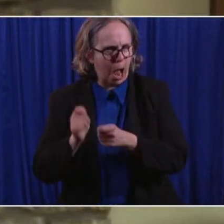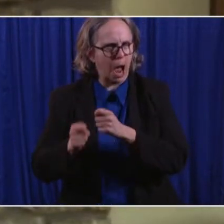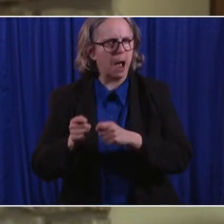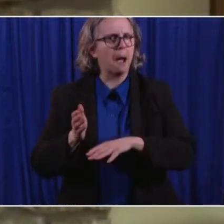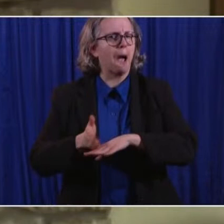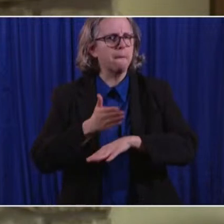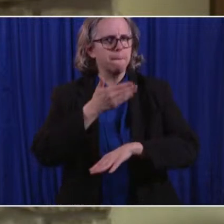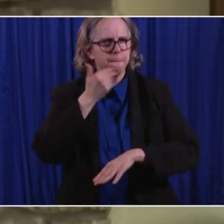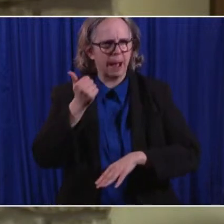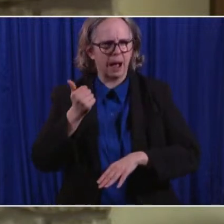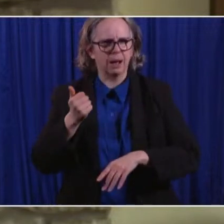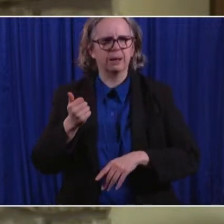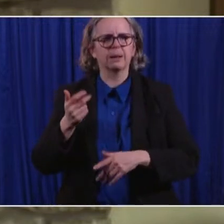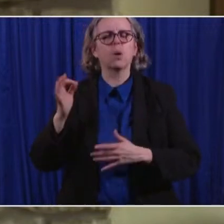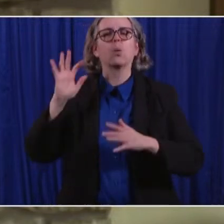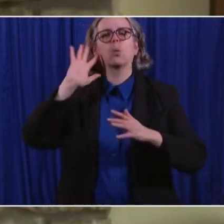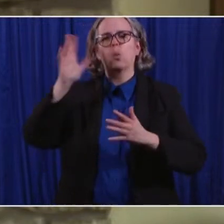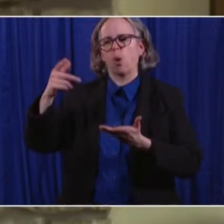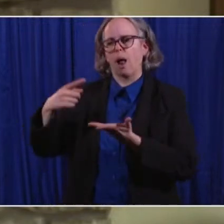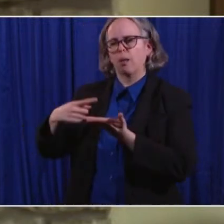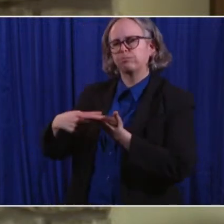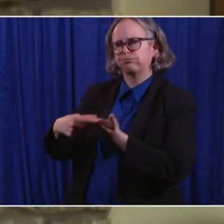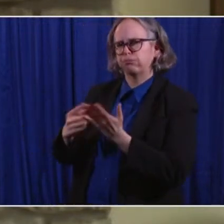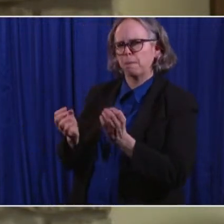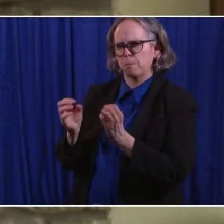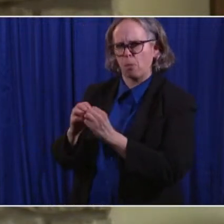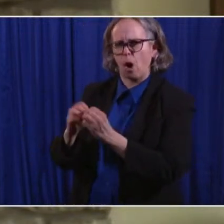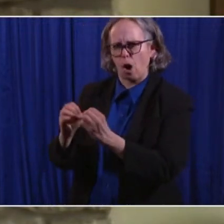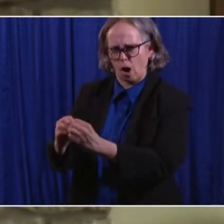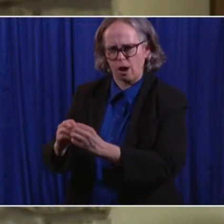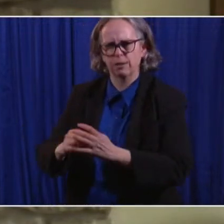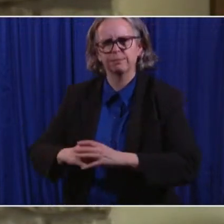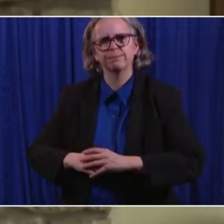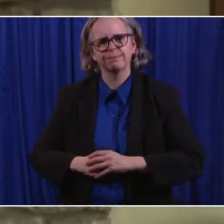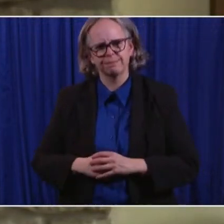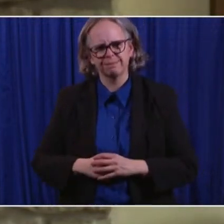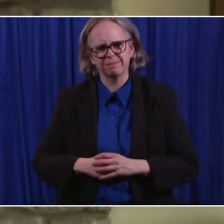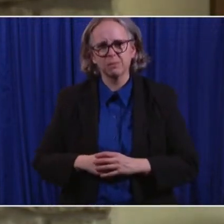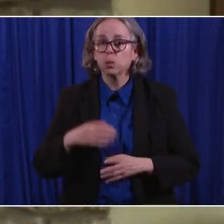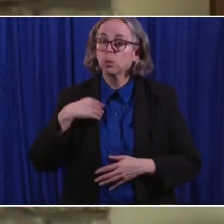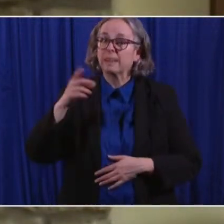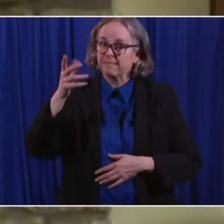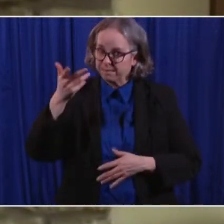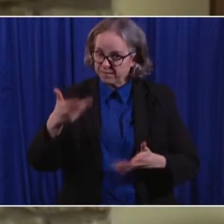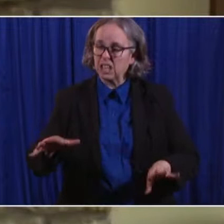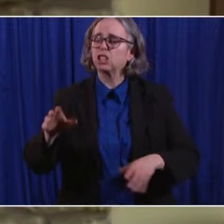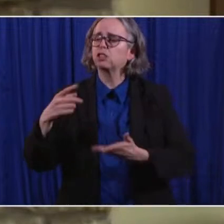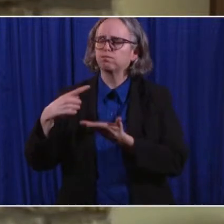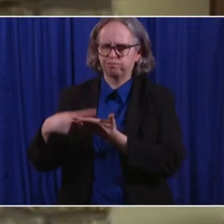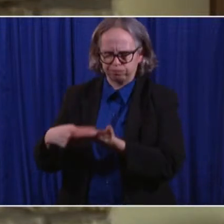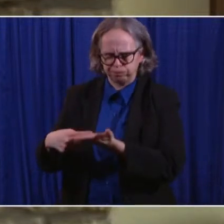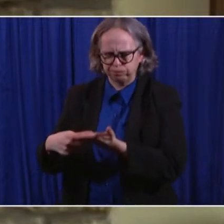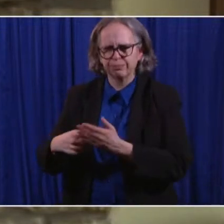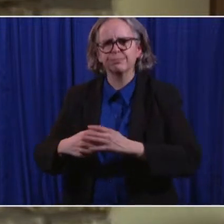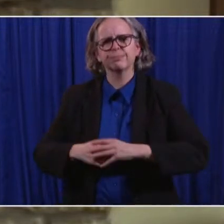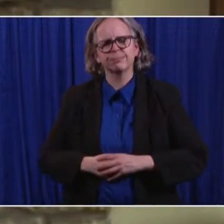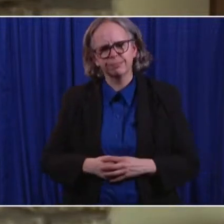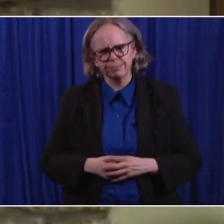discussion. And we had discussion, but nothing really came of it after